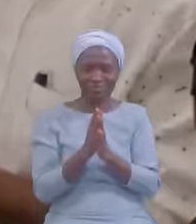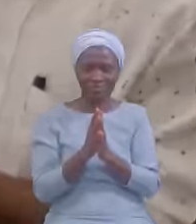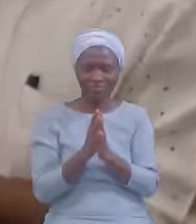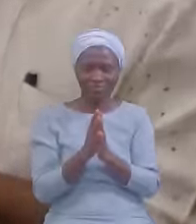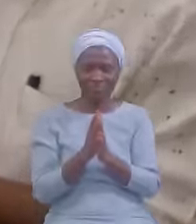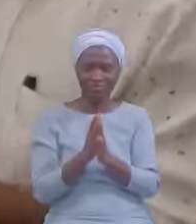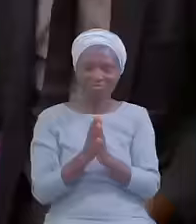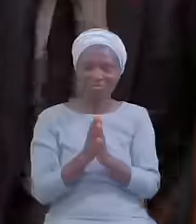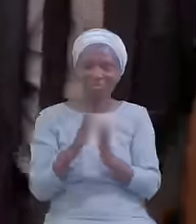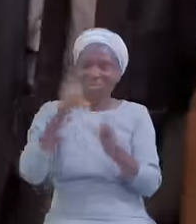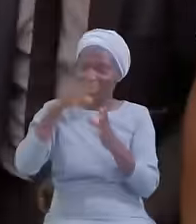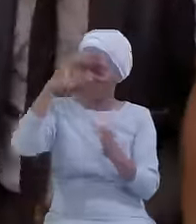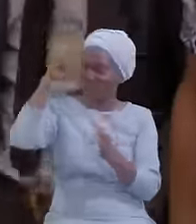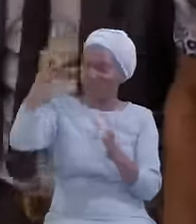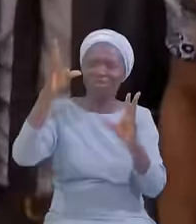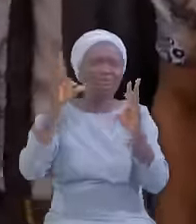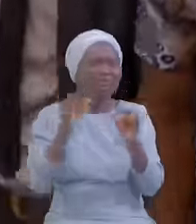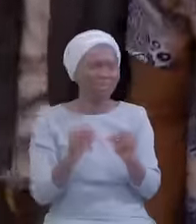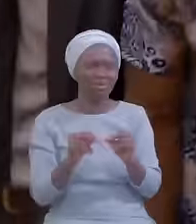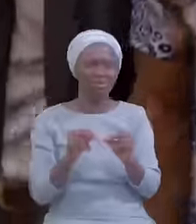no remorse.